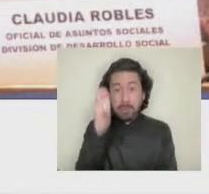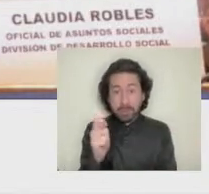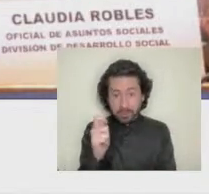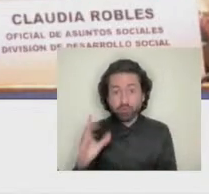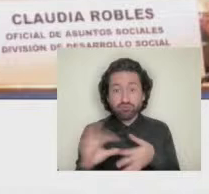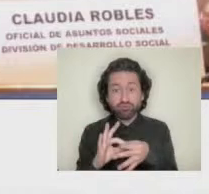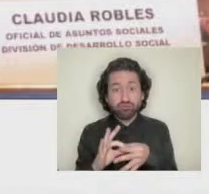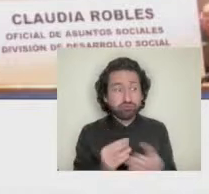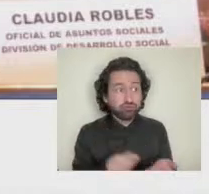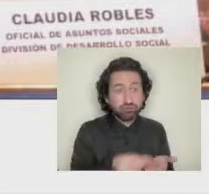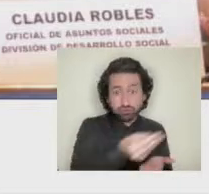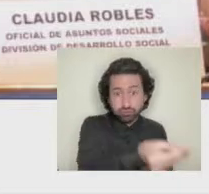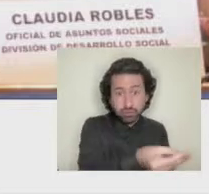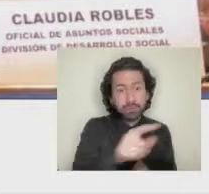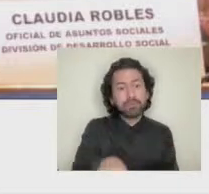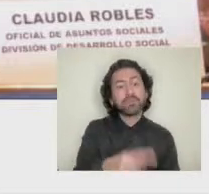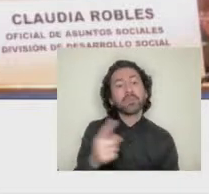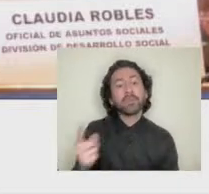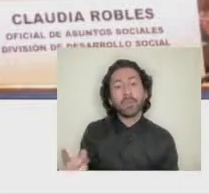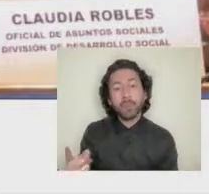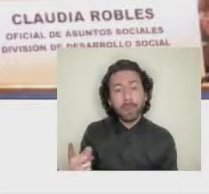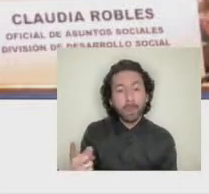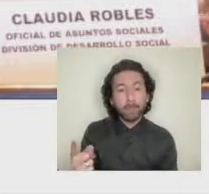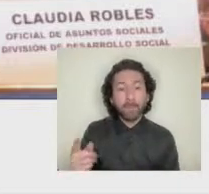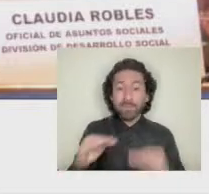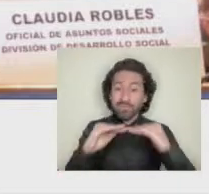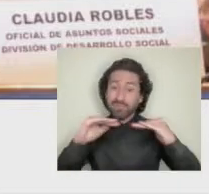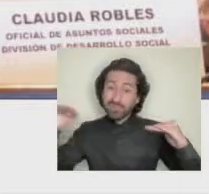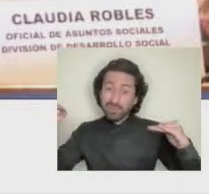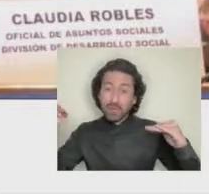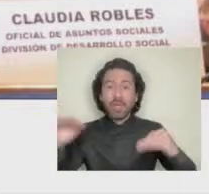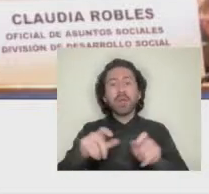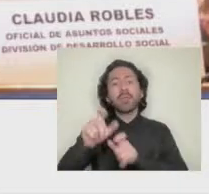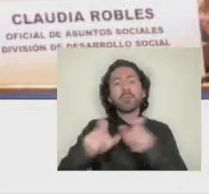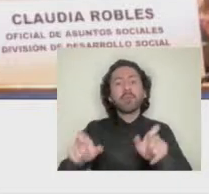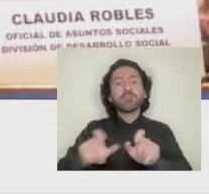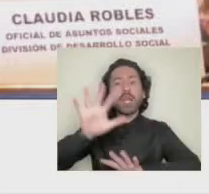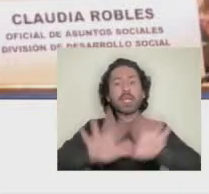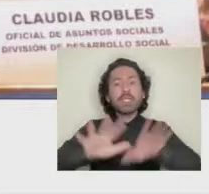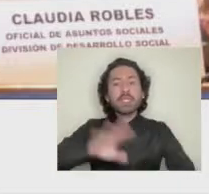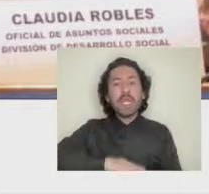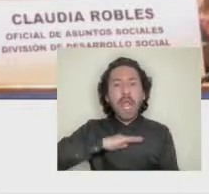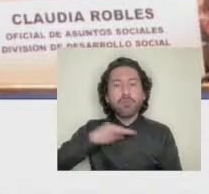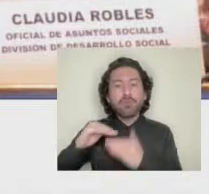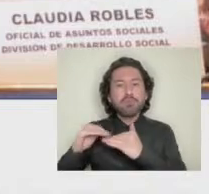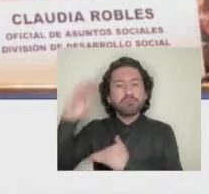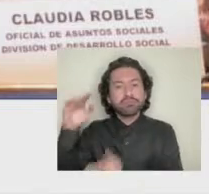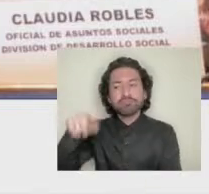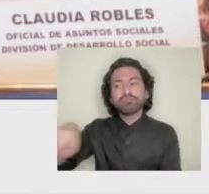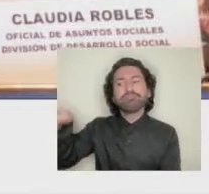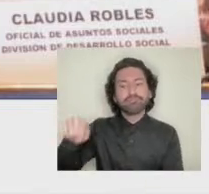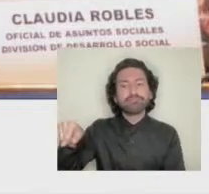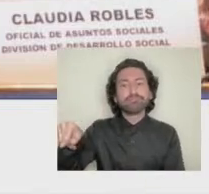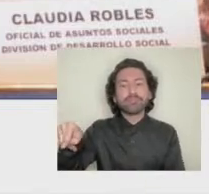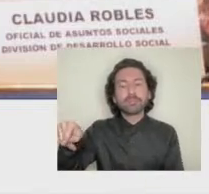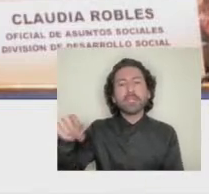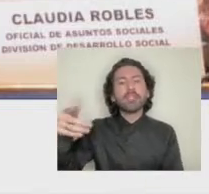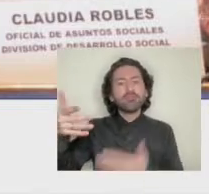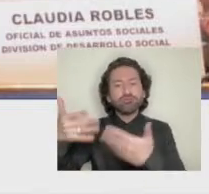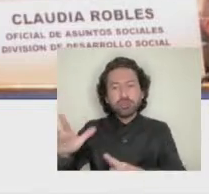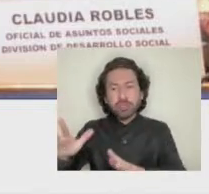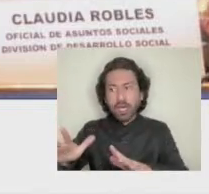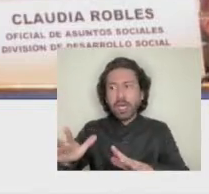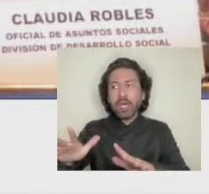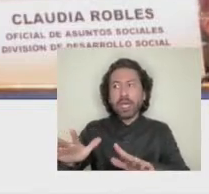receive a contributive pension, and on the horizontal, we see that people aged 15 or more who have completed at